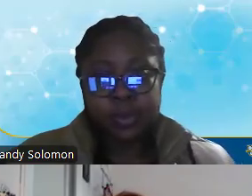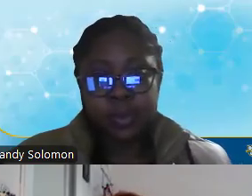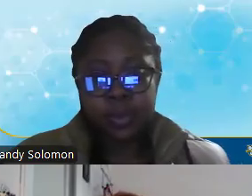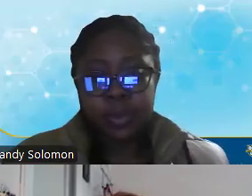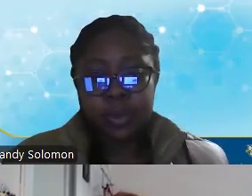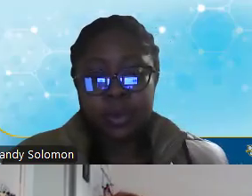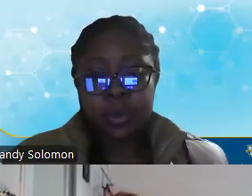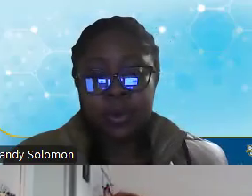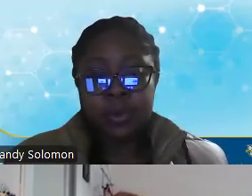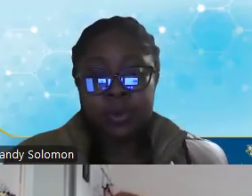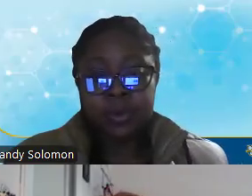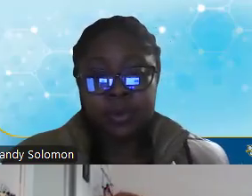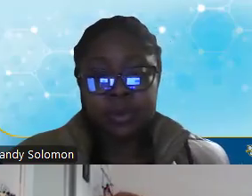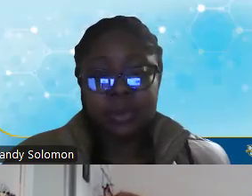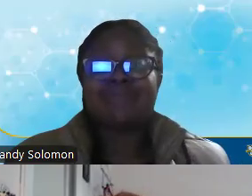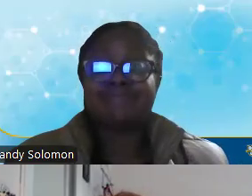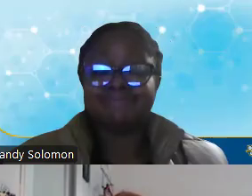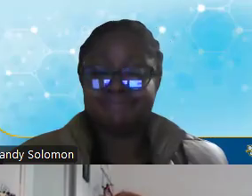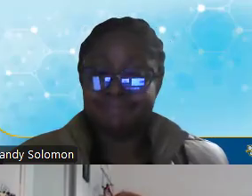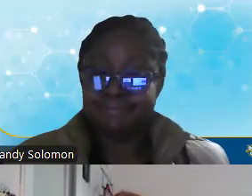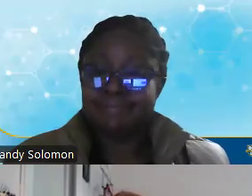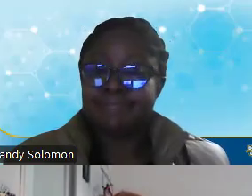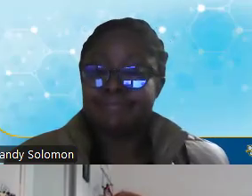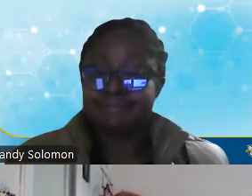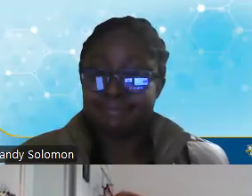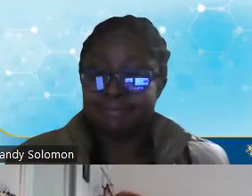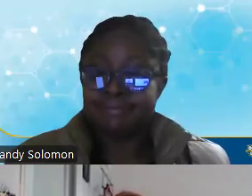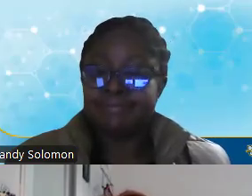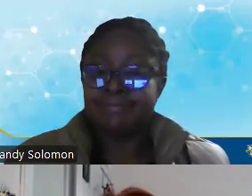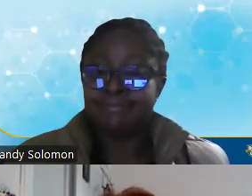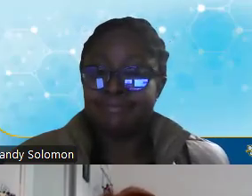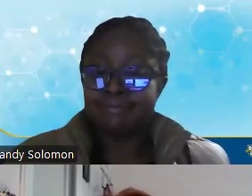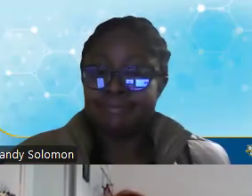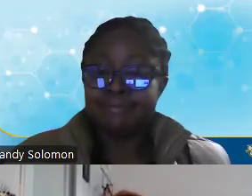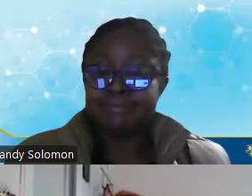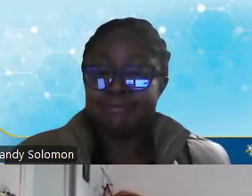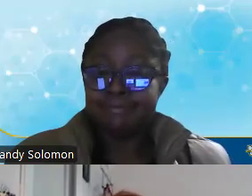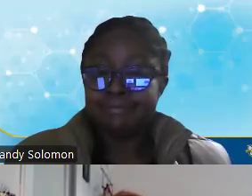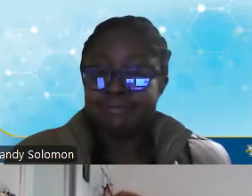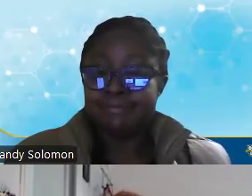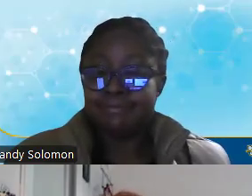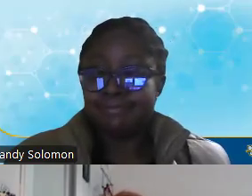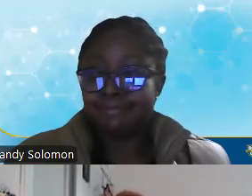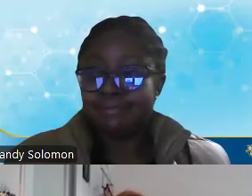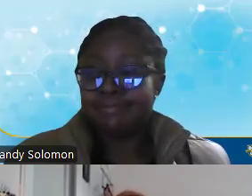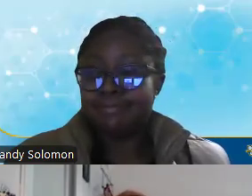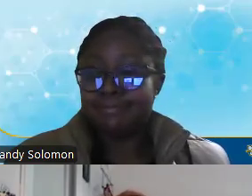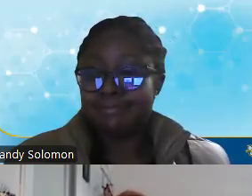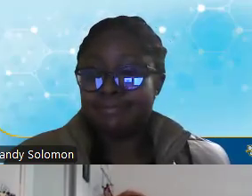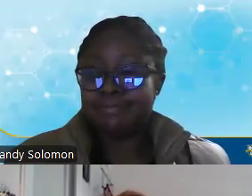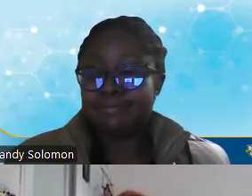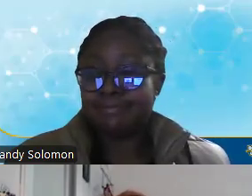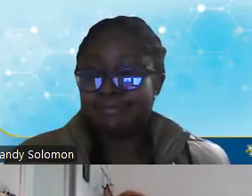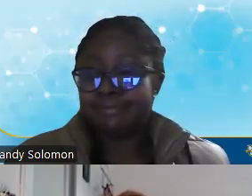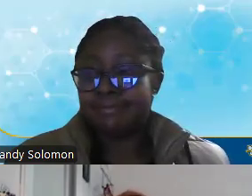people with disabilities that have actually been employed over the past 6 months. They have to look from within. And